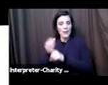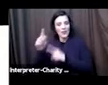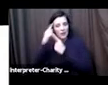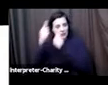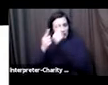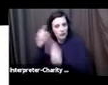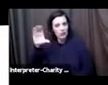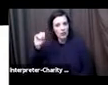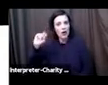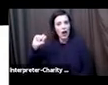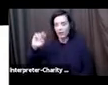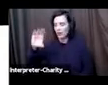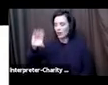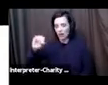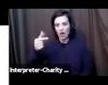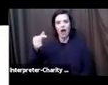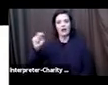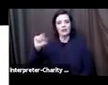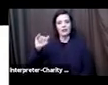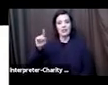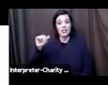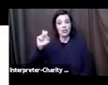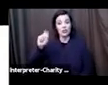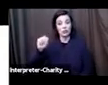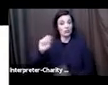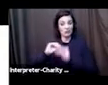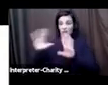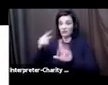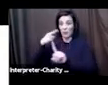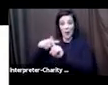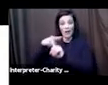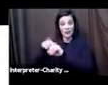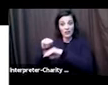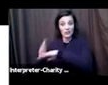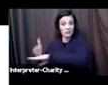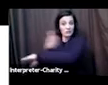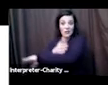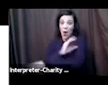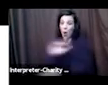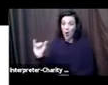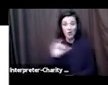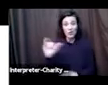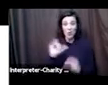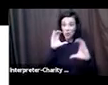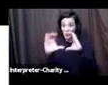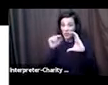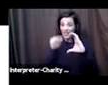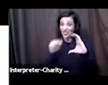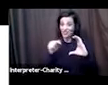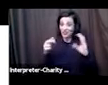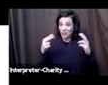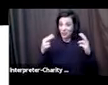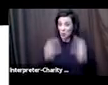well. There's going to be a positive impact there. And then most importantly, communication is a human right at the end of the day. Even for our children, they